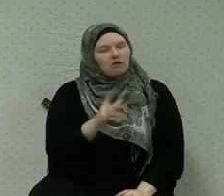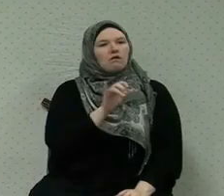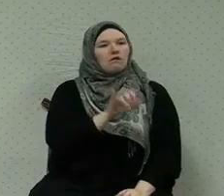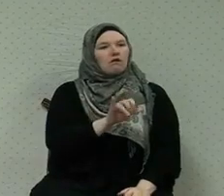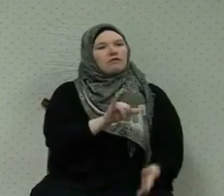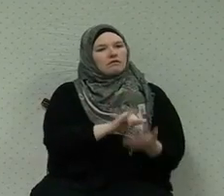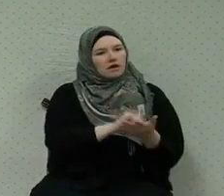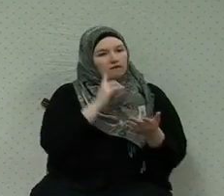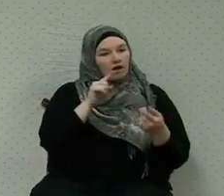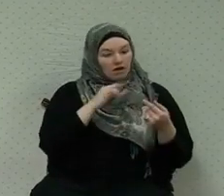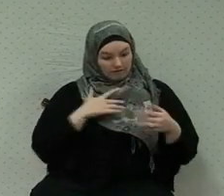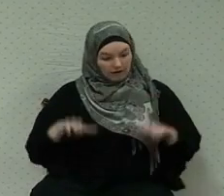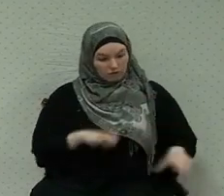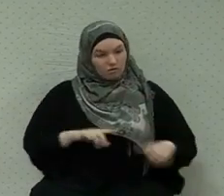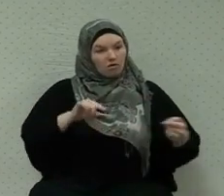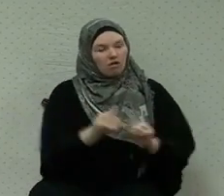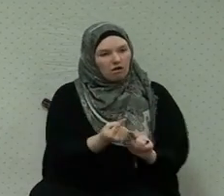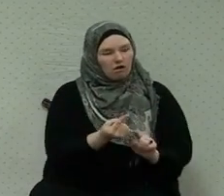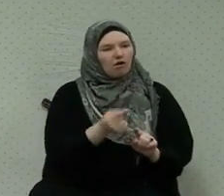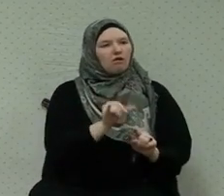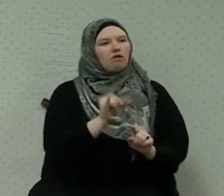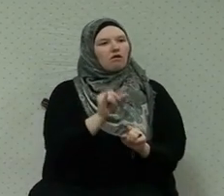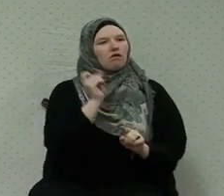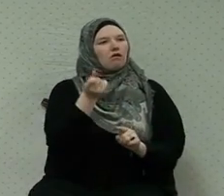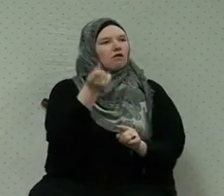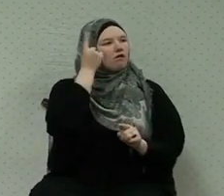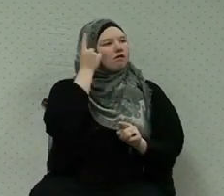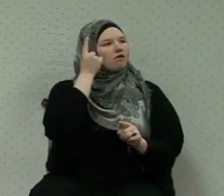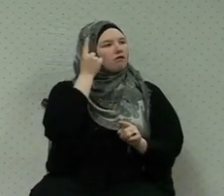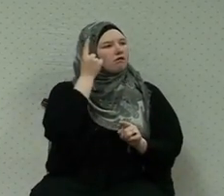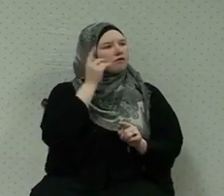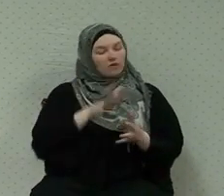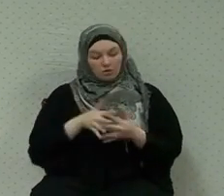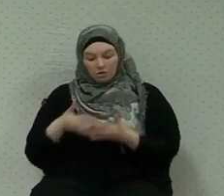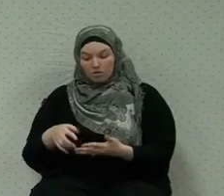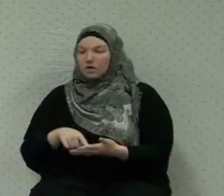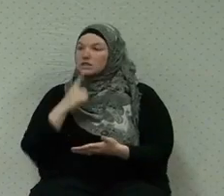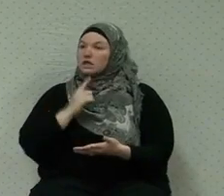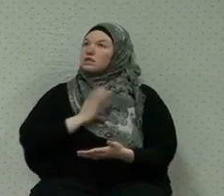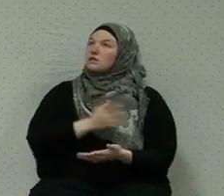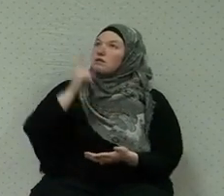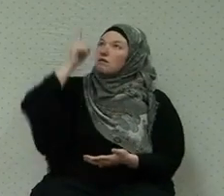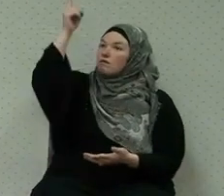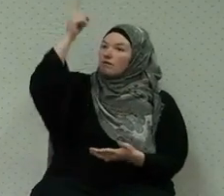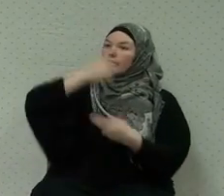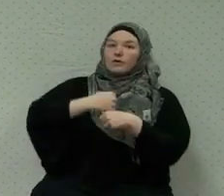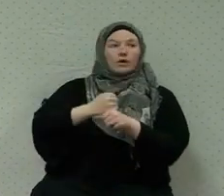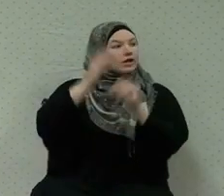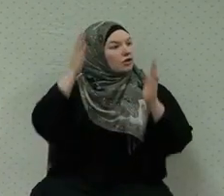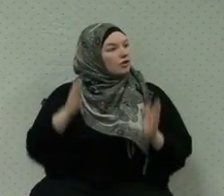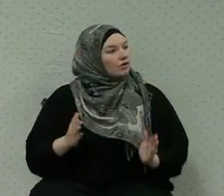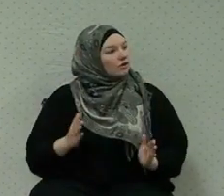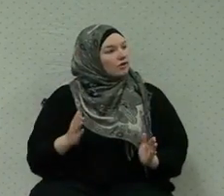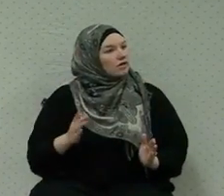are. In terms of importance, the Quran tells us that Allah, the Creator, is